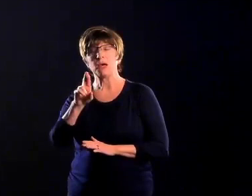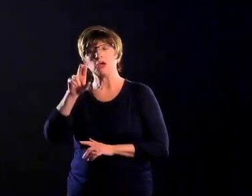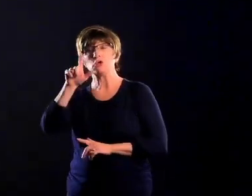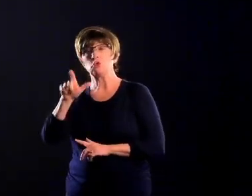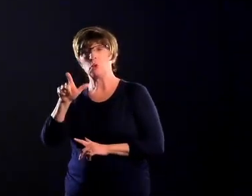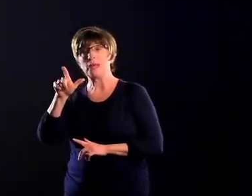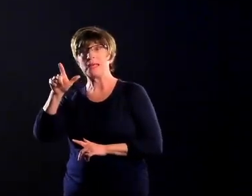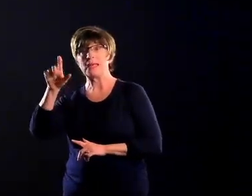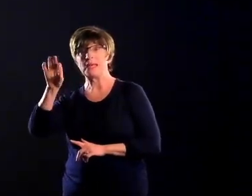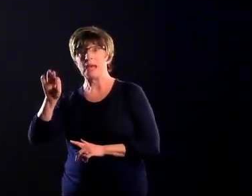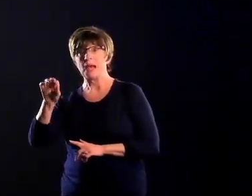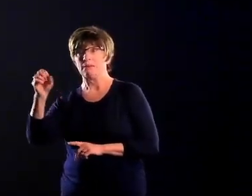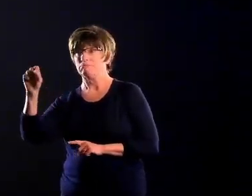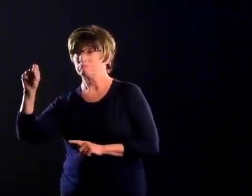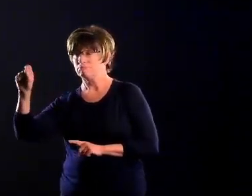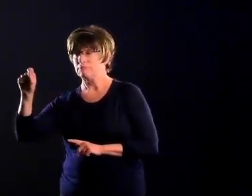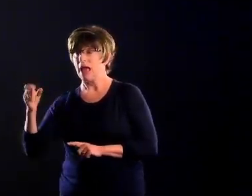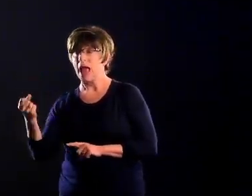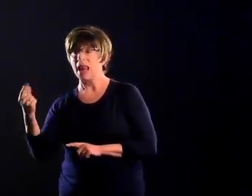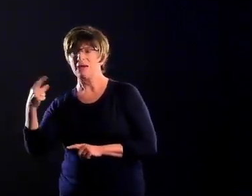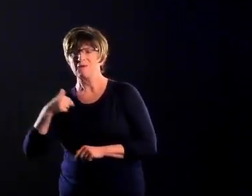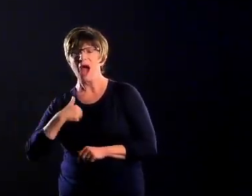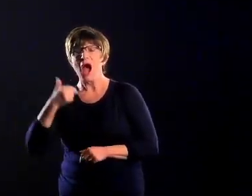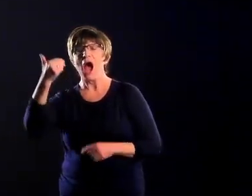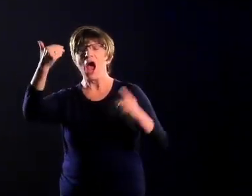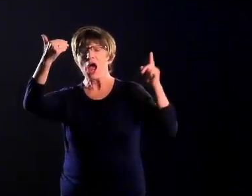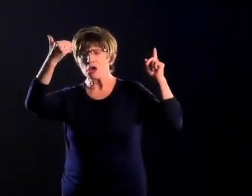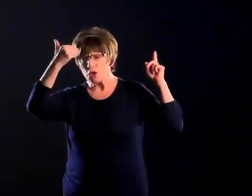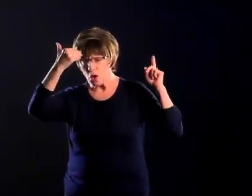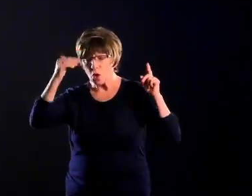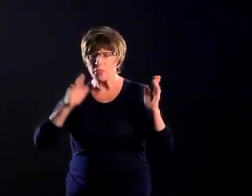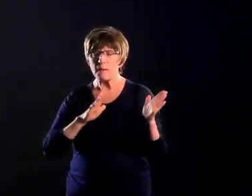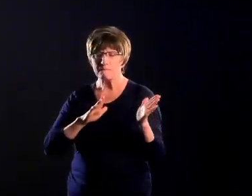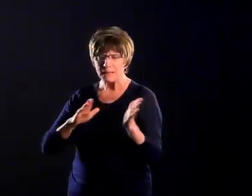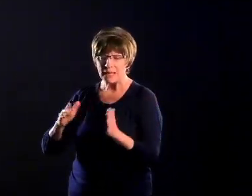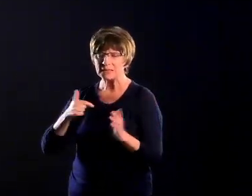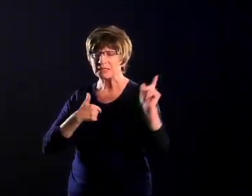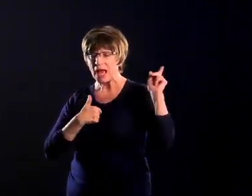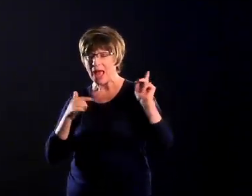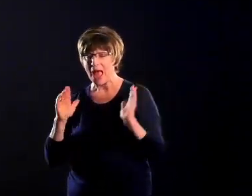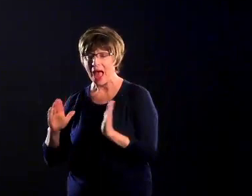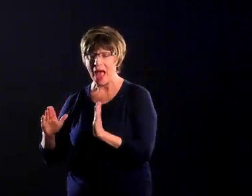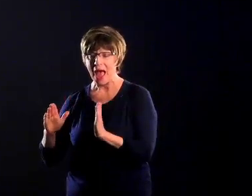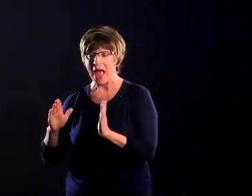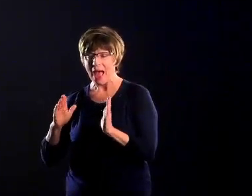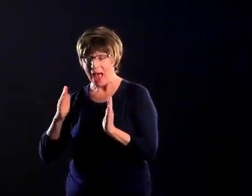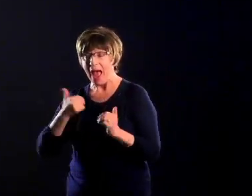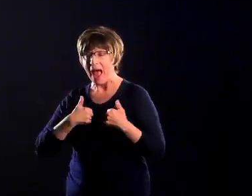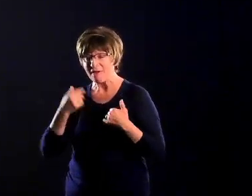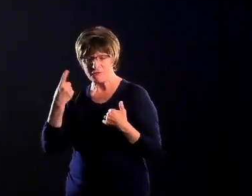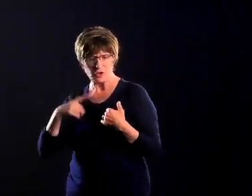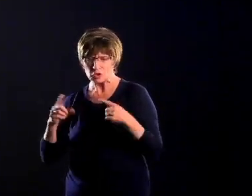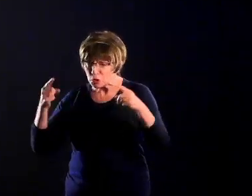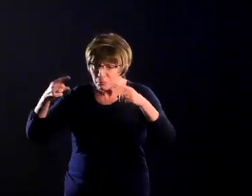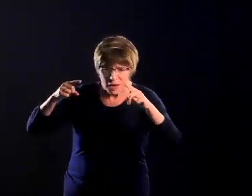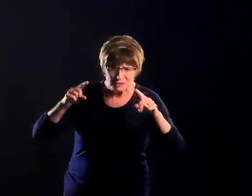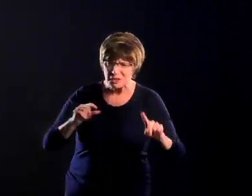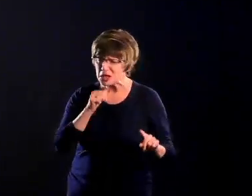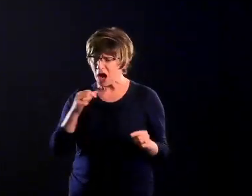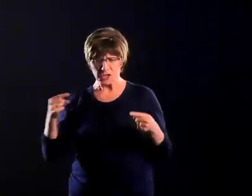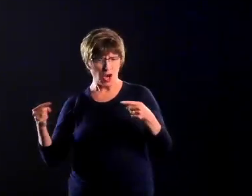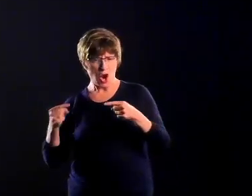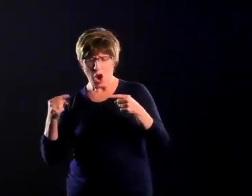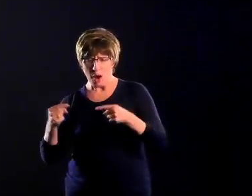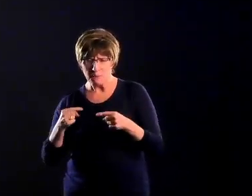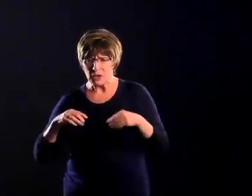Jeremiah 29:11. It says very simply, for I know the plans I have for you, declares the Lord. Plans to prosper you and not to harm you. Plans to give you hope